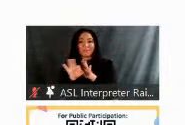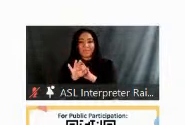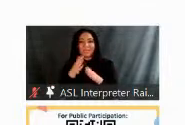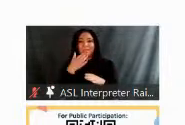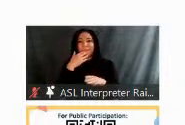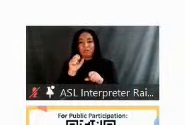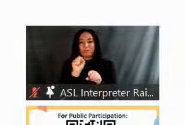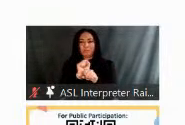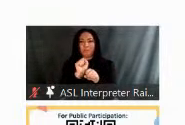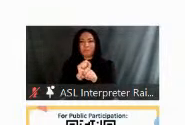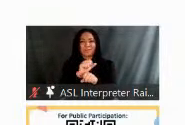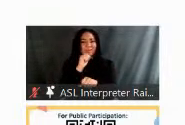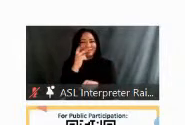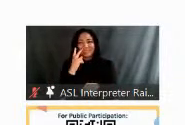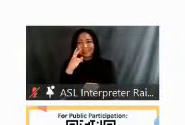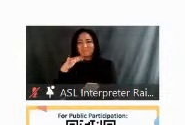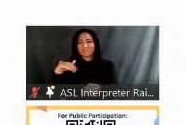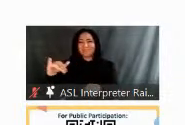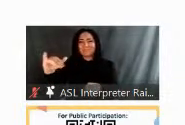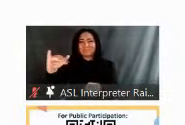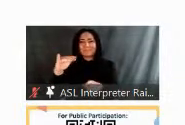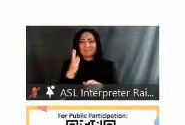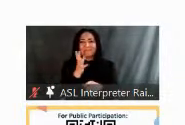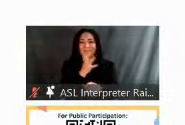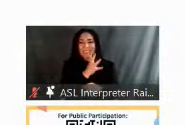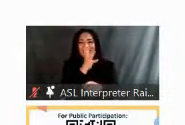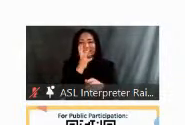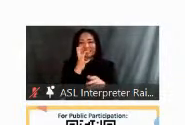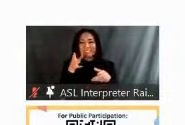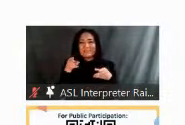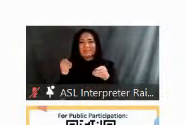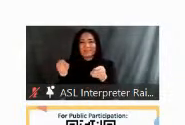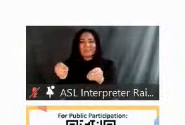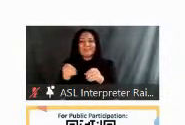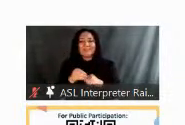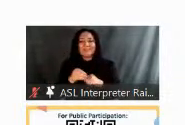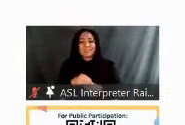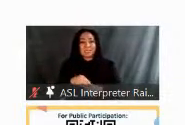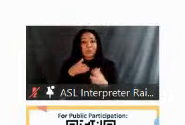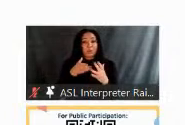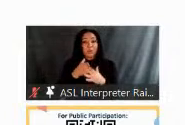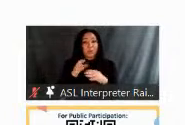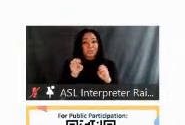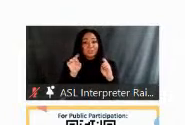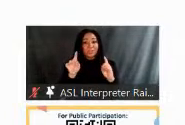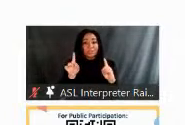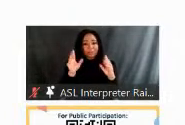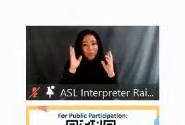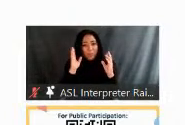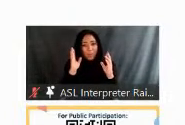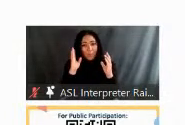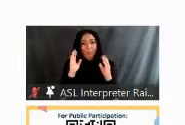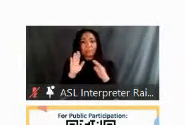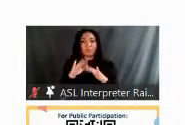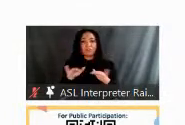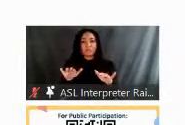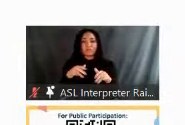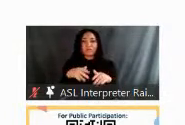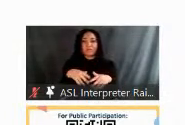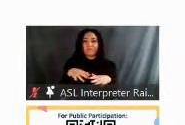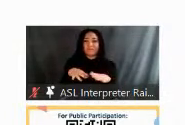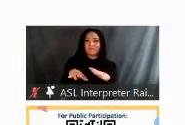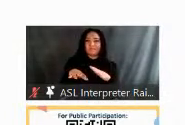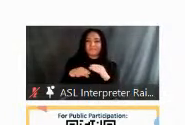not see them working in the fields. Through their education, they hope that their children are able to find secure